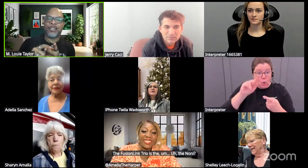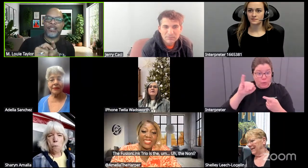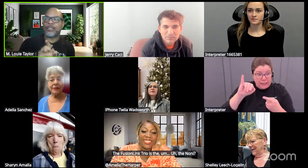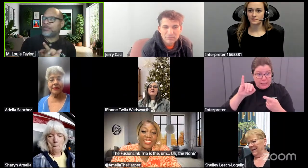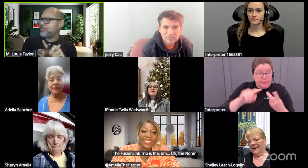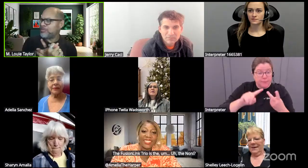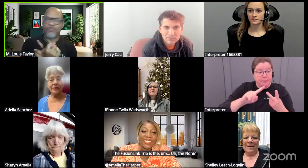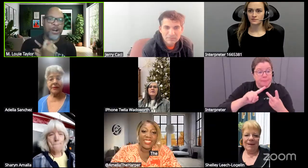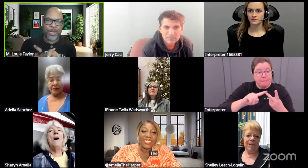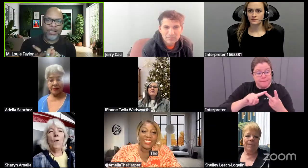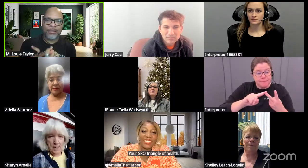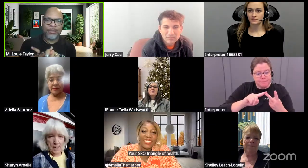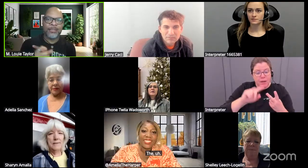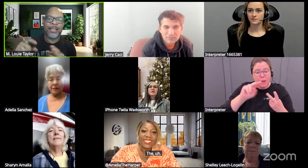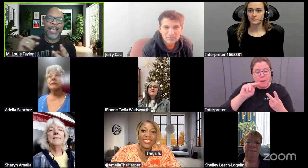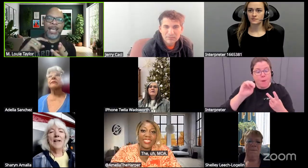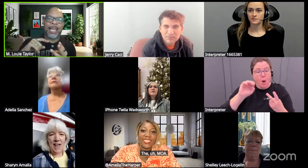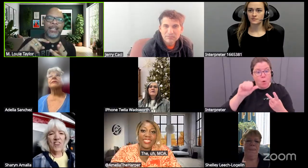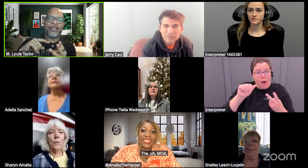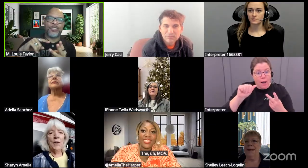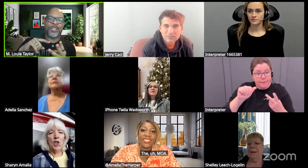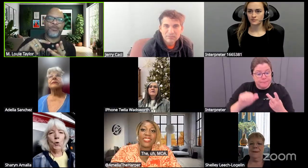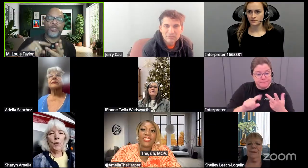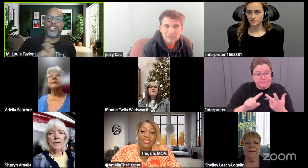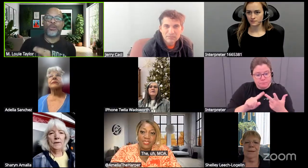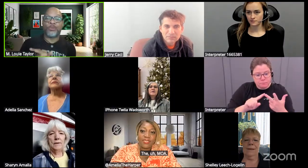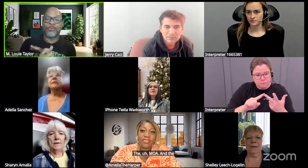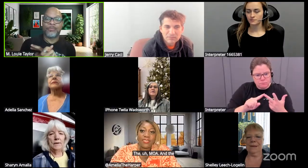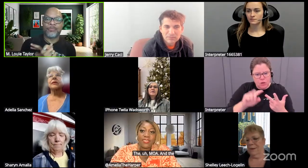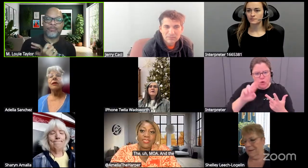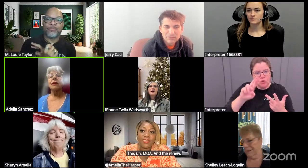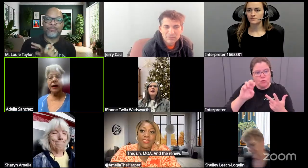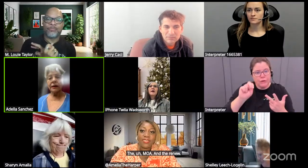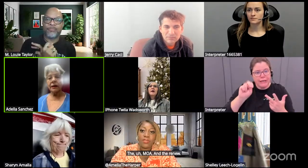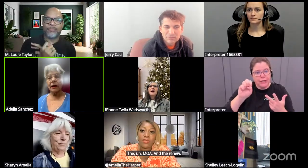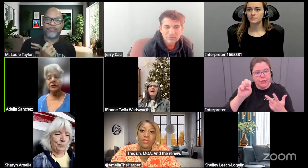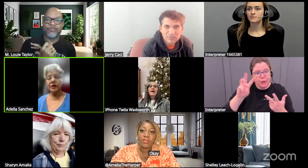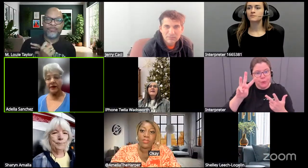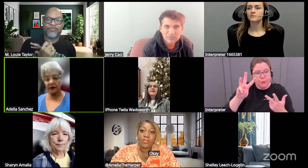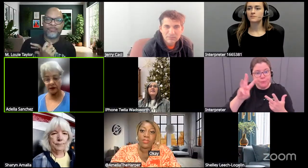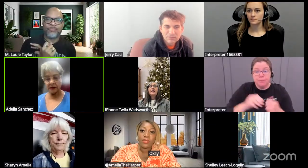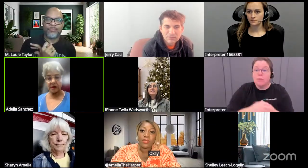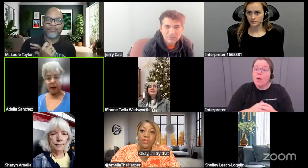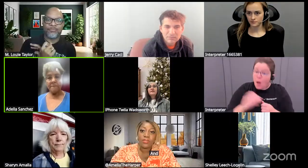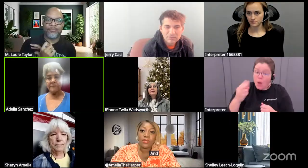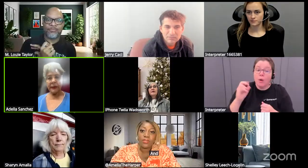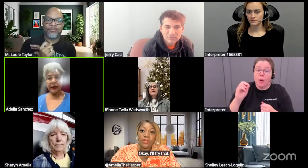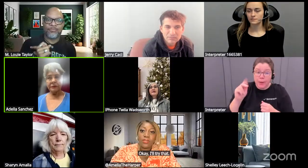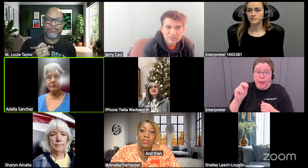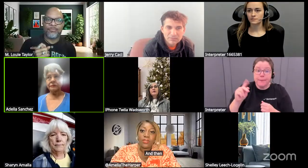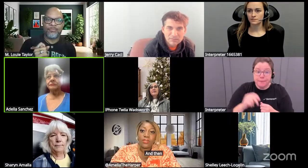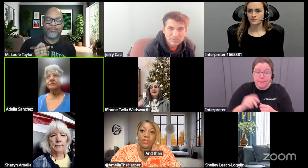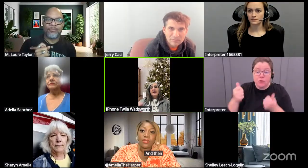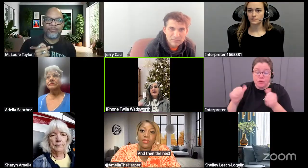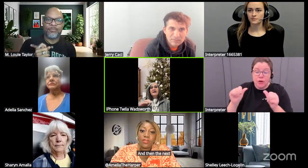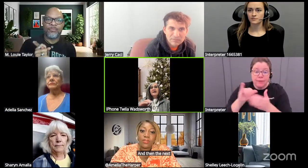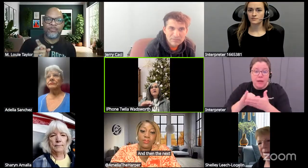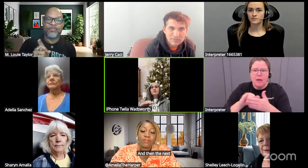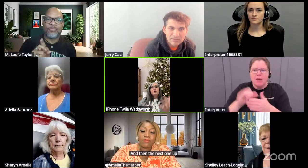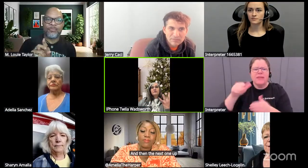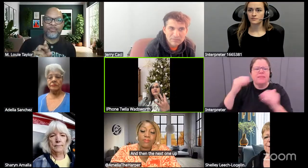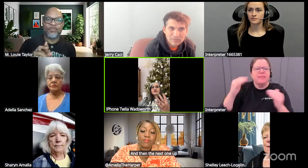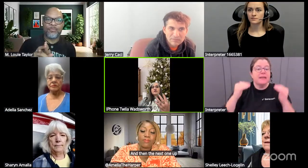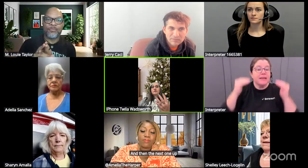the Moa, and the Renew. Okay, I'll try And that. then the next one up has